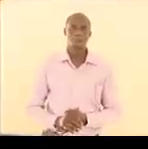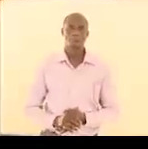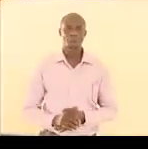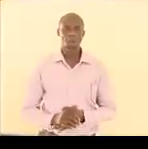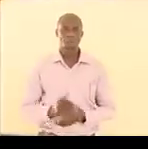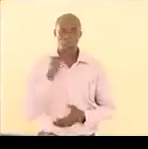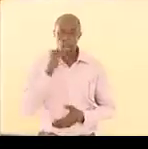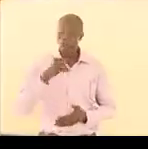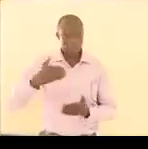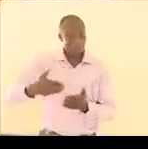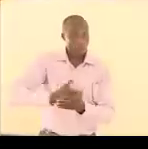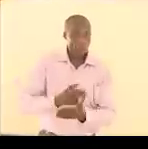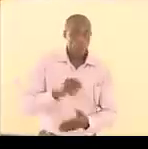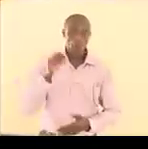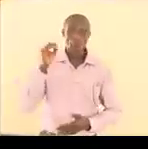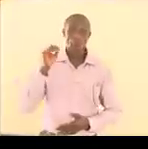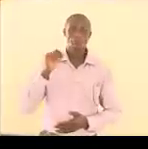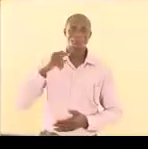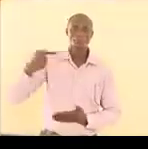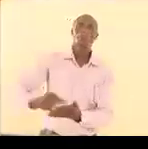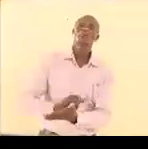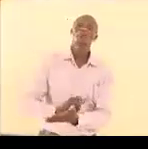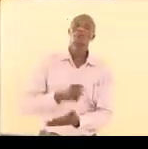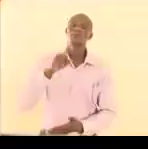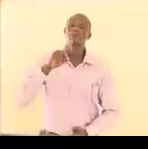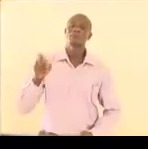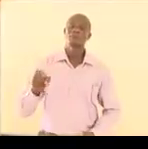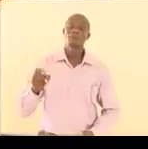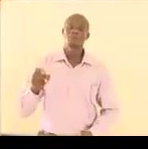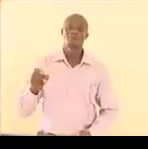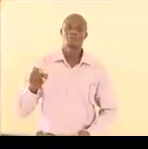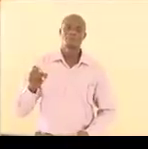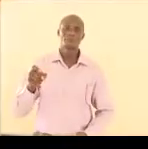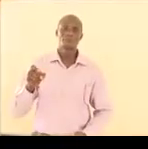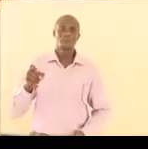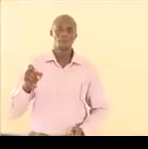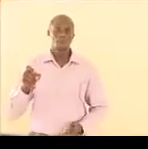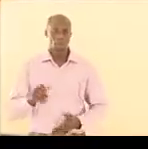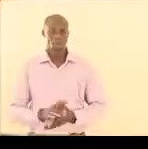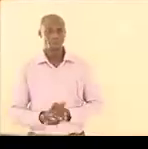Virginius, is this a new gospel? It's a new gospel.